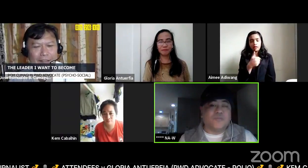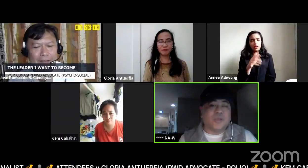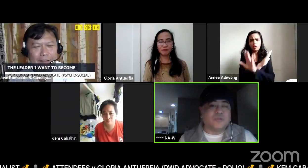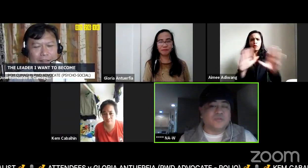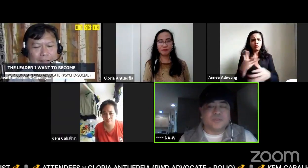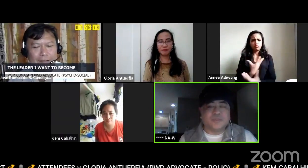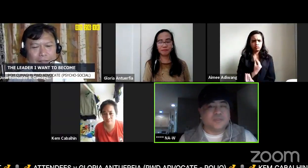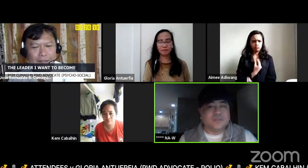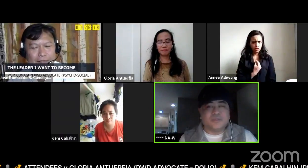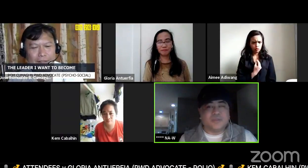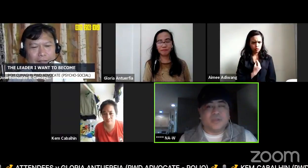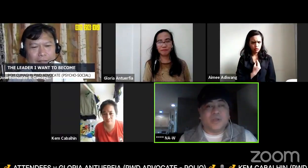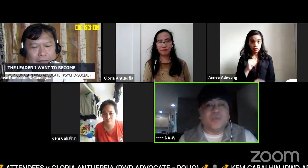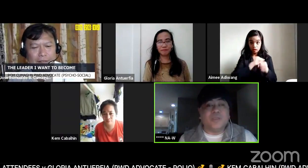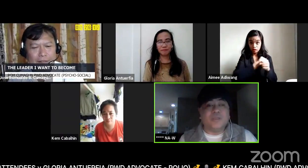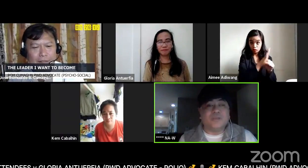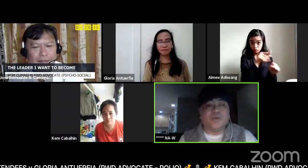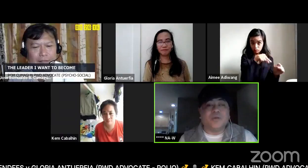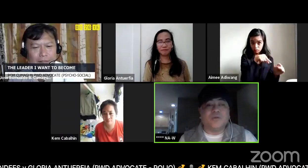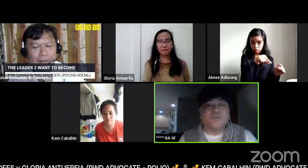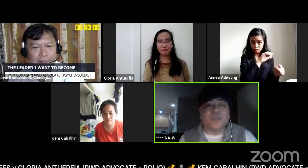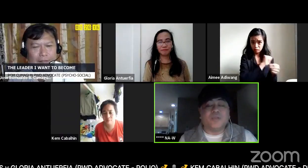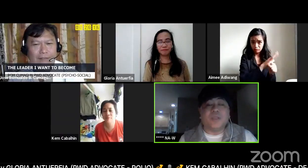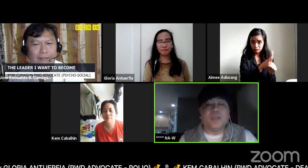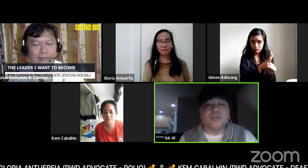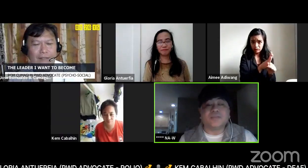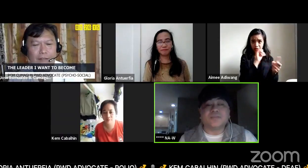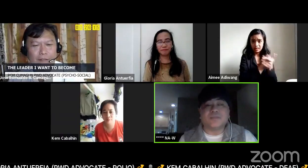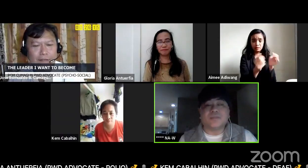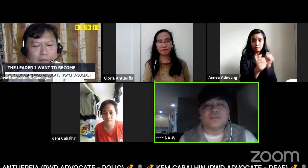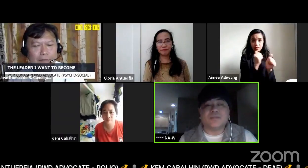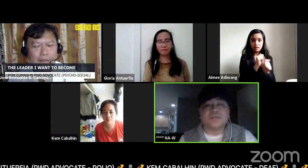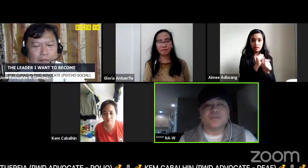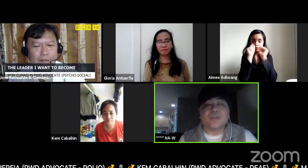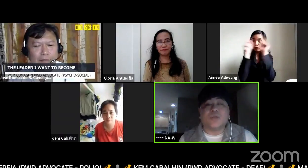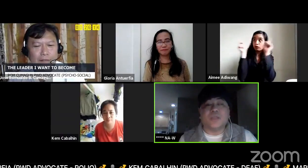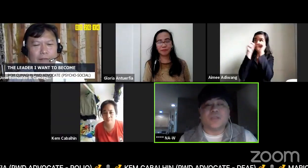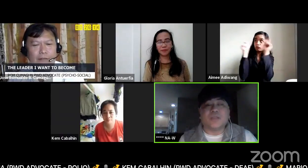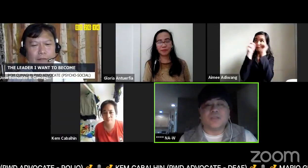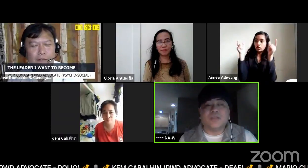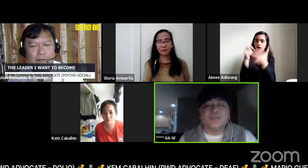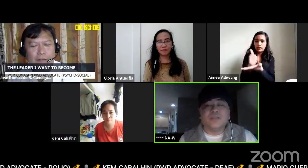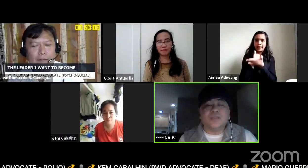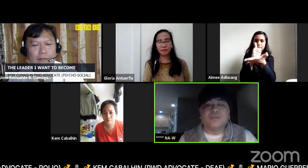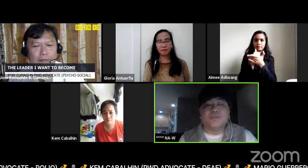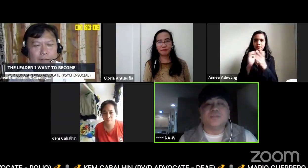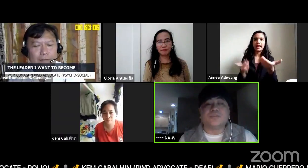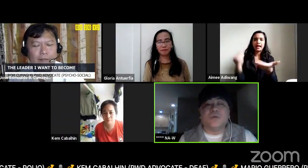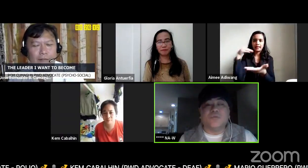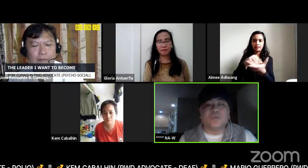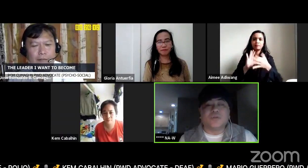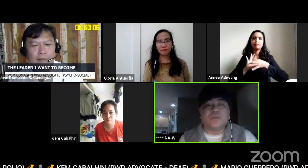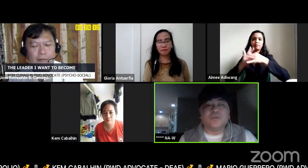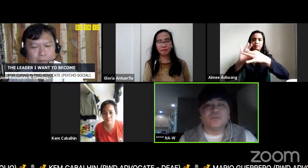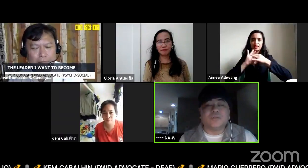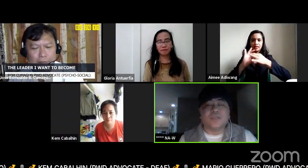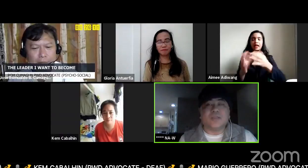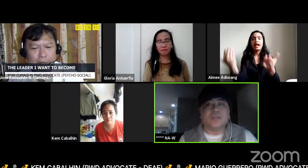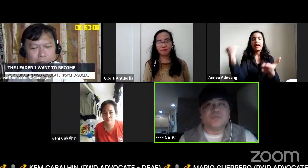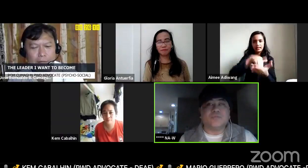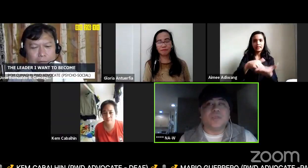This coronavirus is just a way of helping us reconnect,